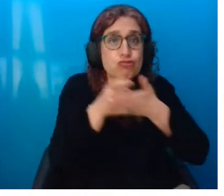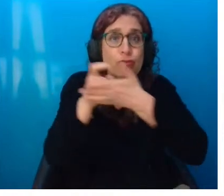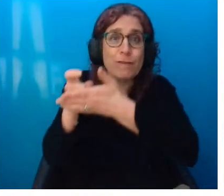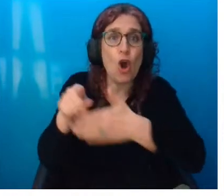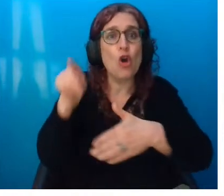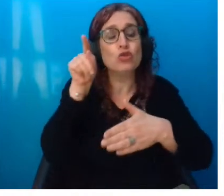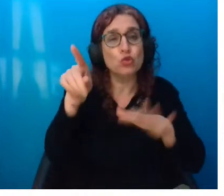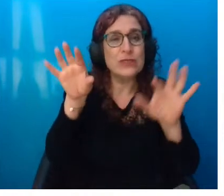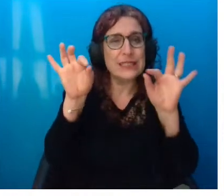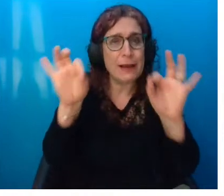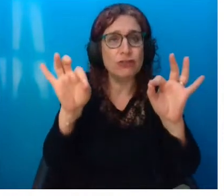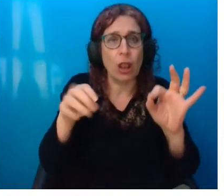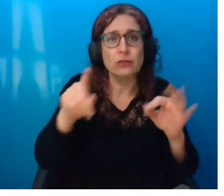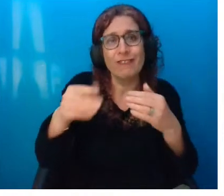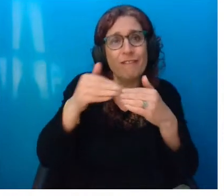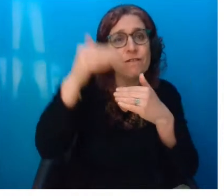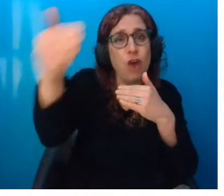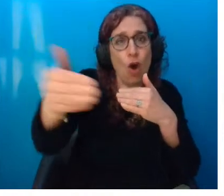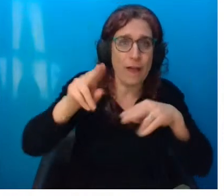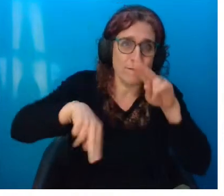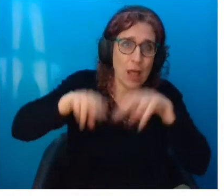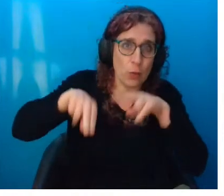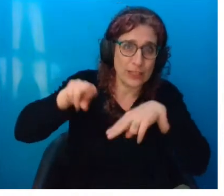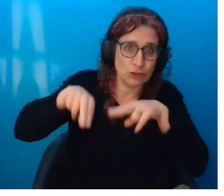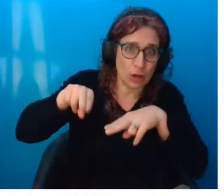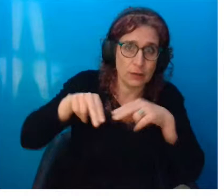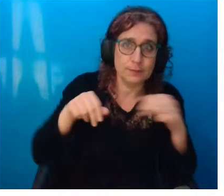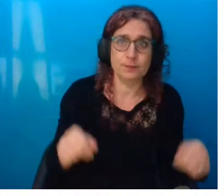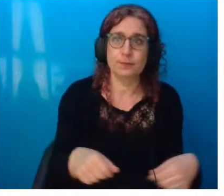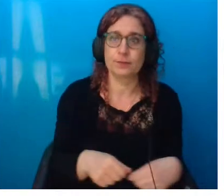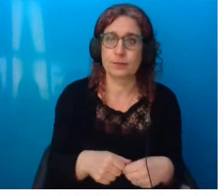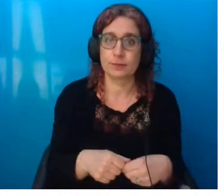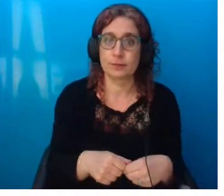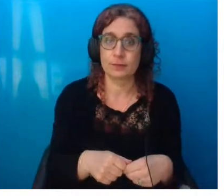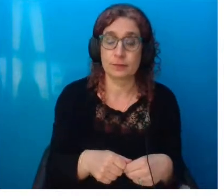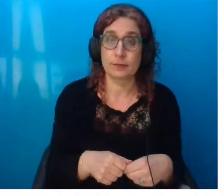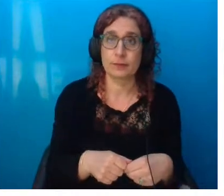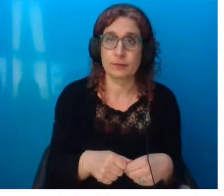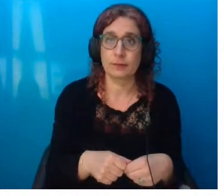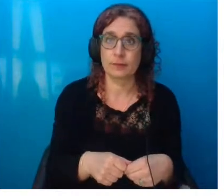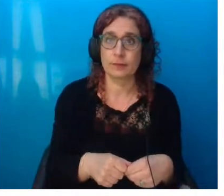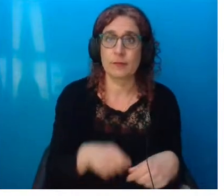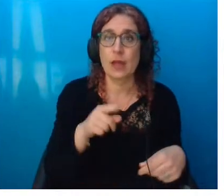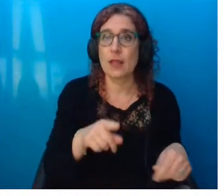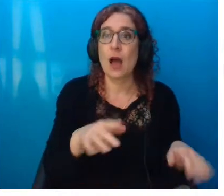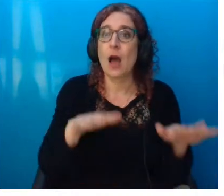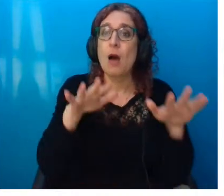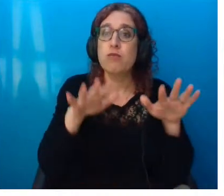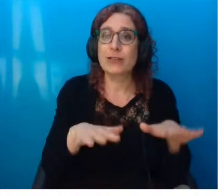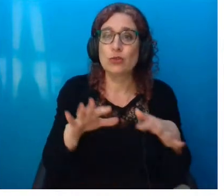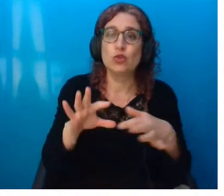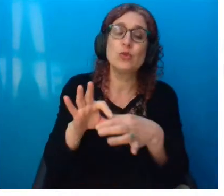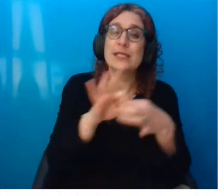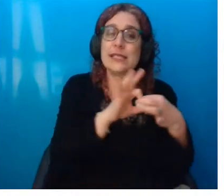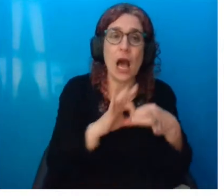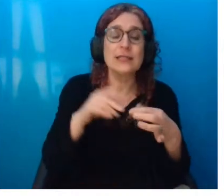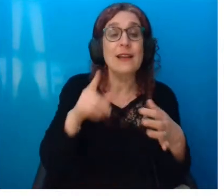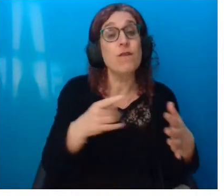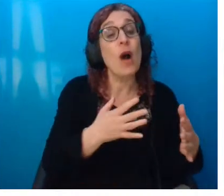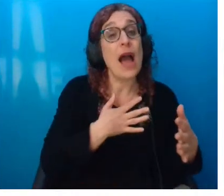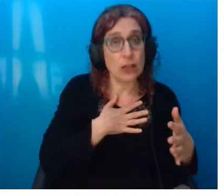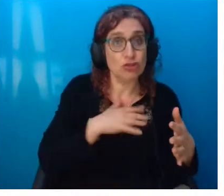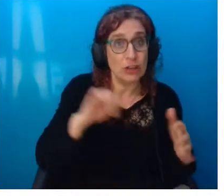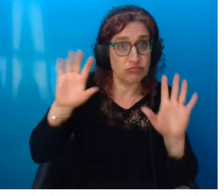further evaluation. The British Society of Allergy Clinical Immunology 2017 suggests